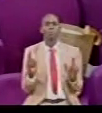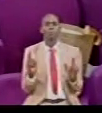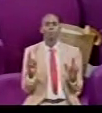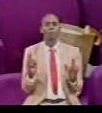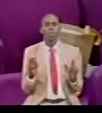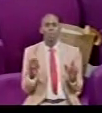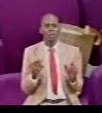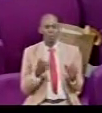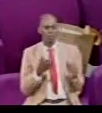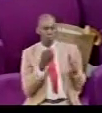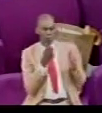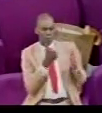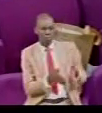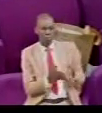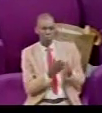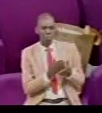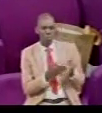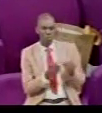of your life